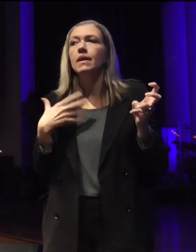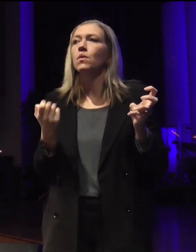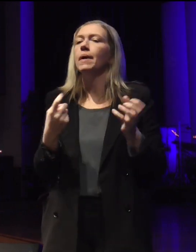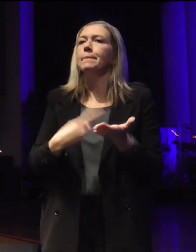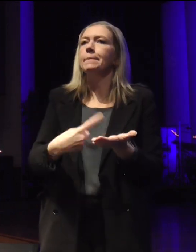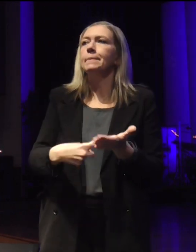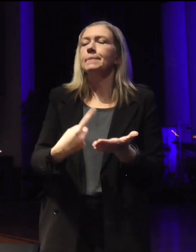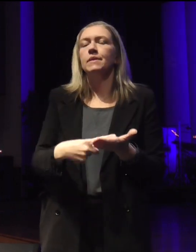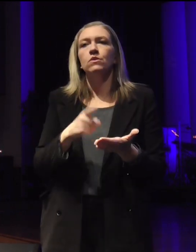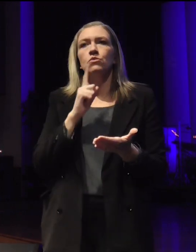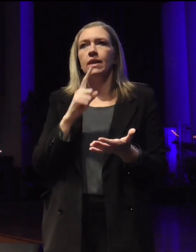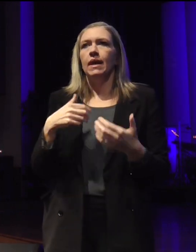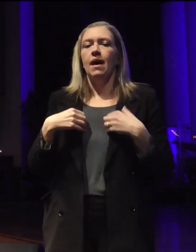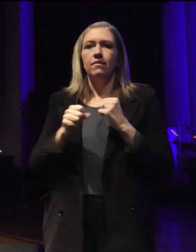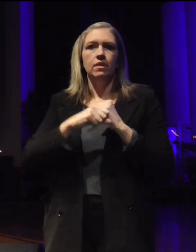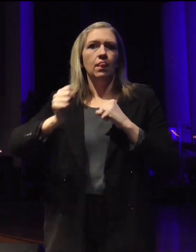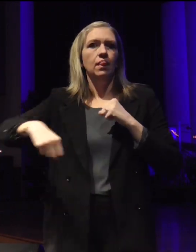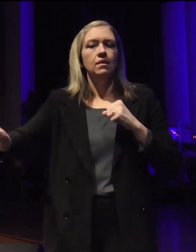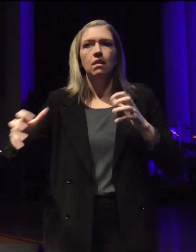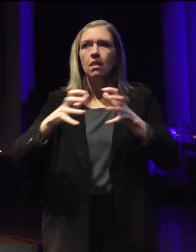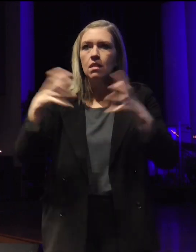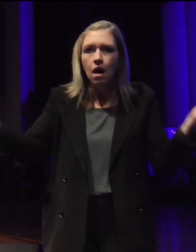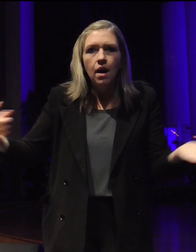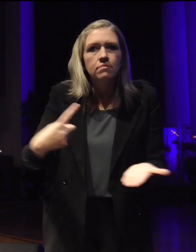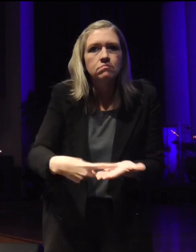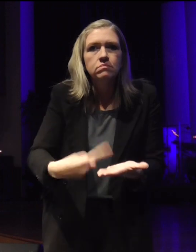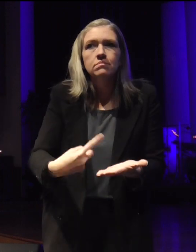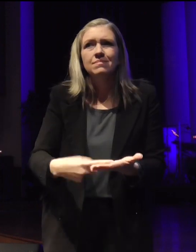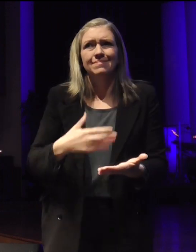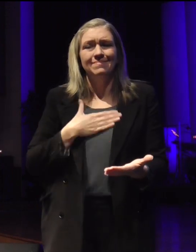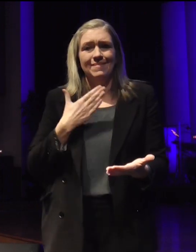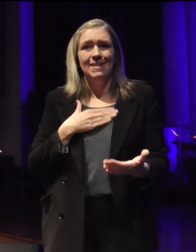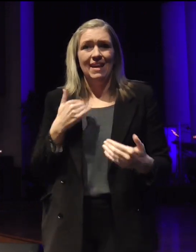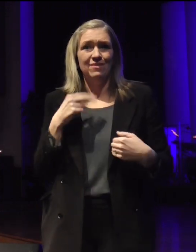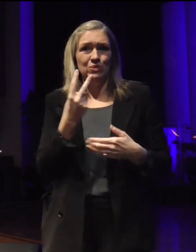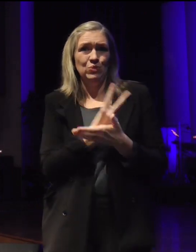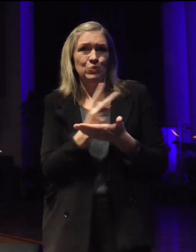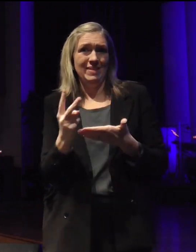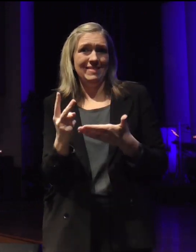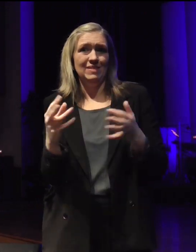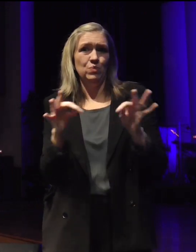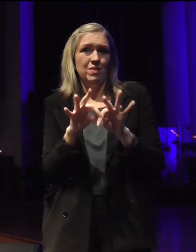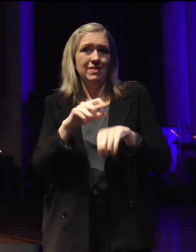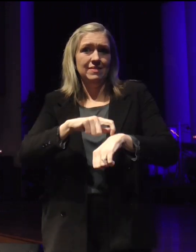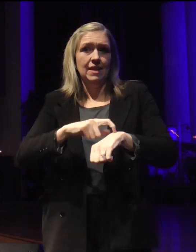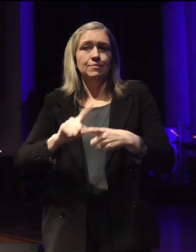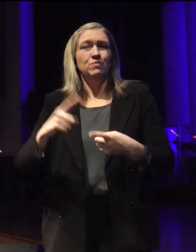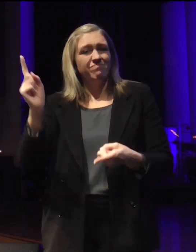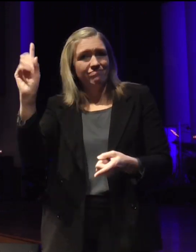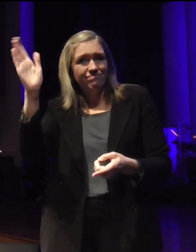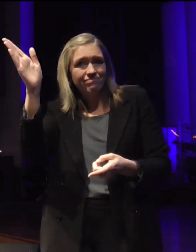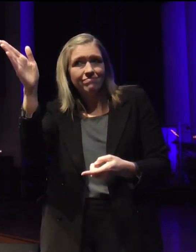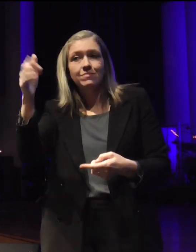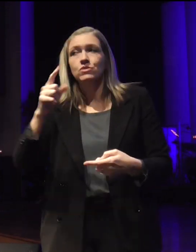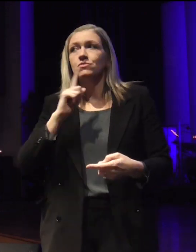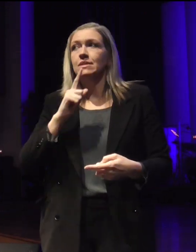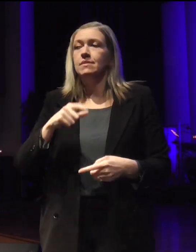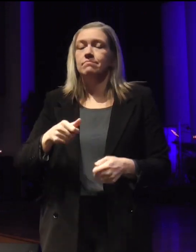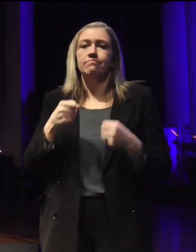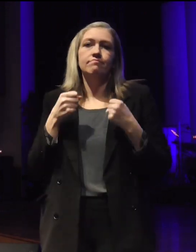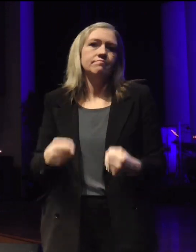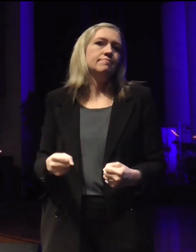I have so much to say that I'm glad that I have 2 weeks to talk about it, because it's a pretty profound topic for me. I feel